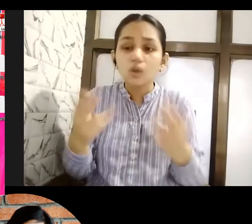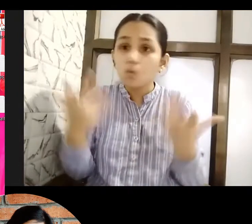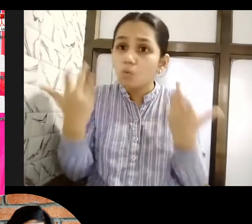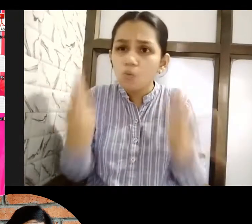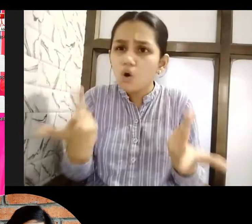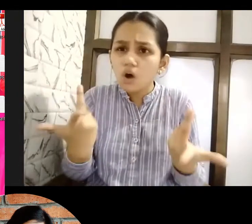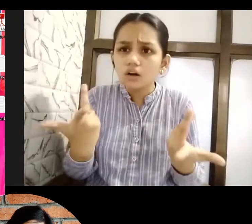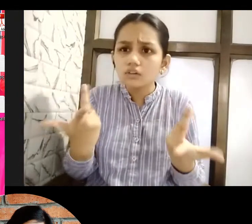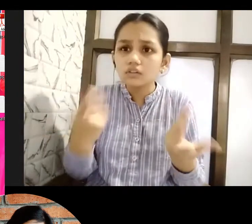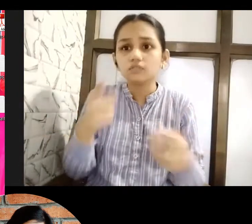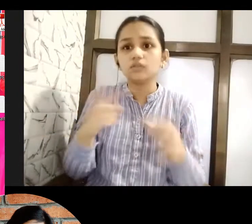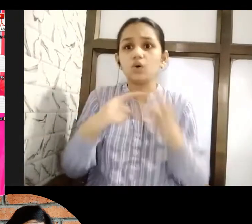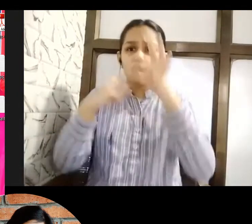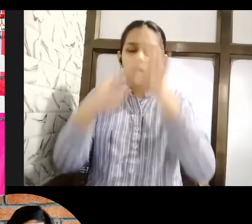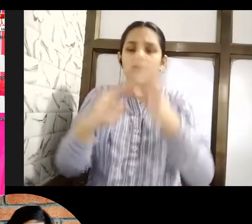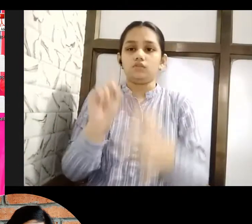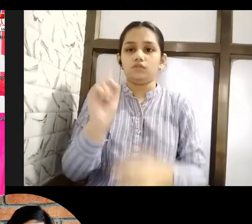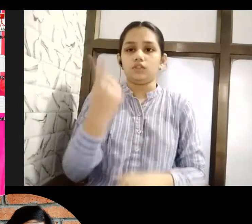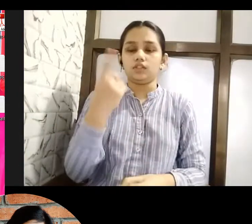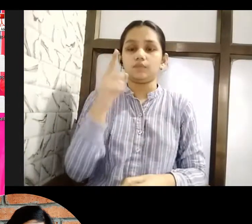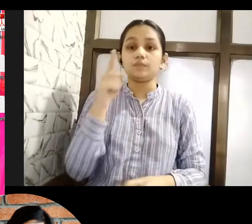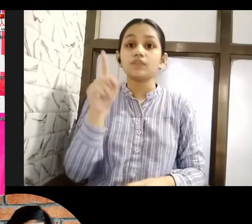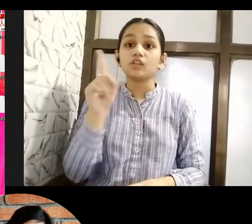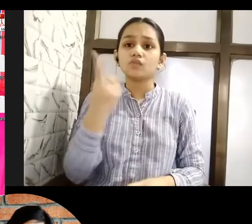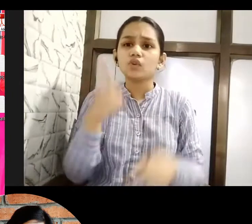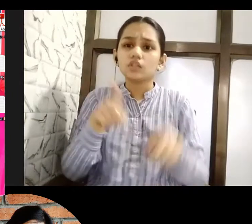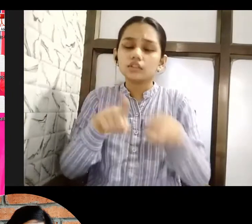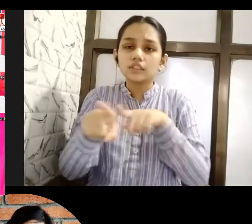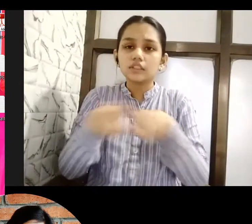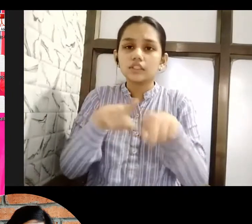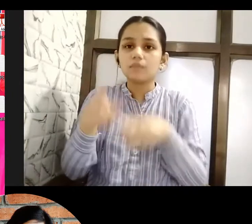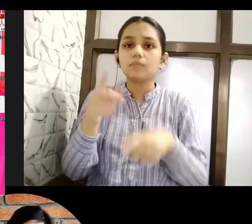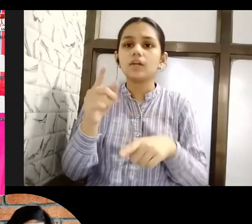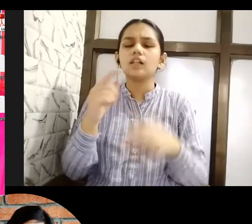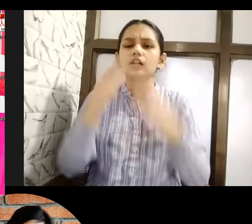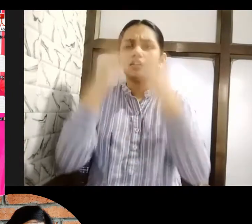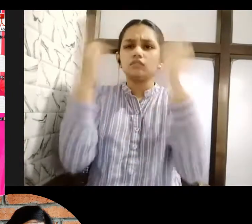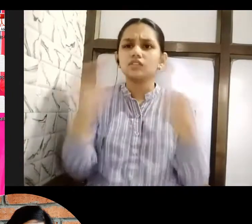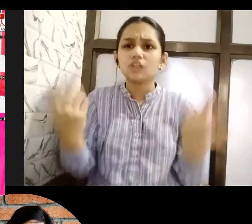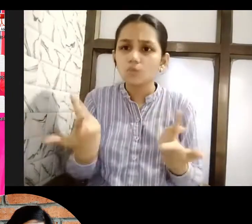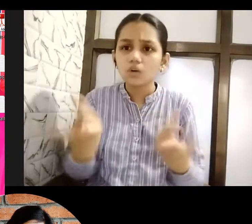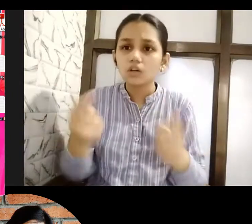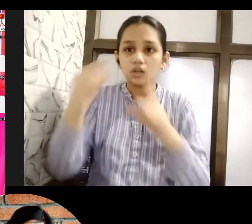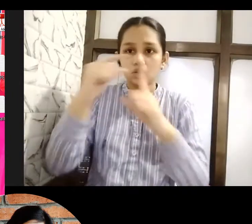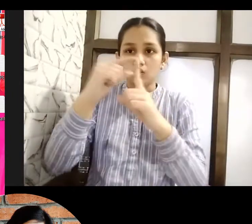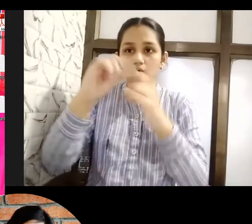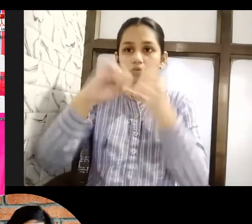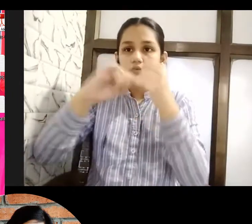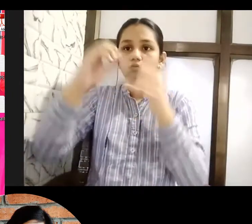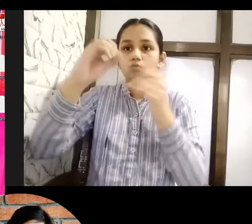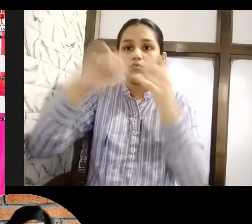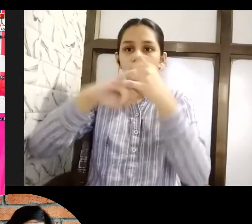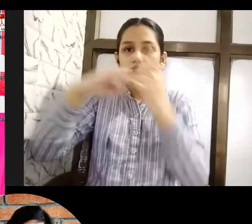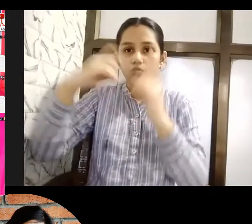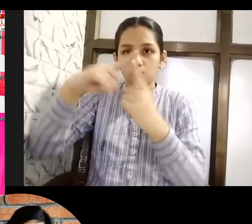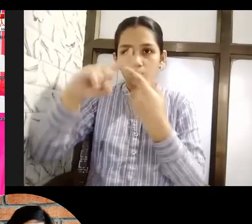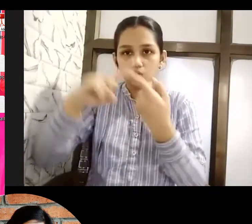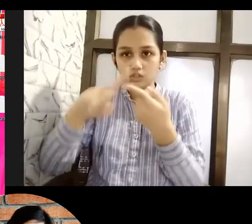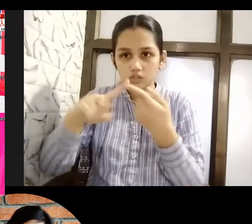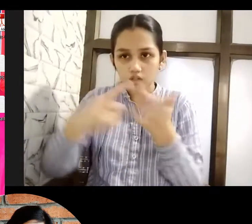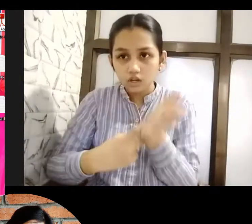design anything. For example, you can design poster, logo, Instagram